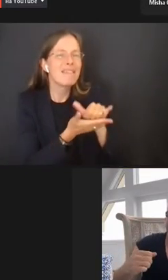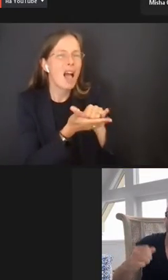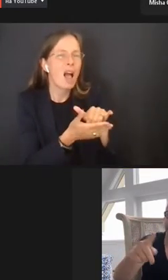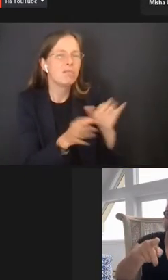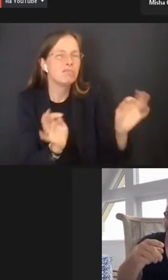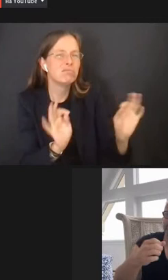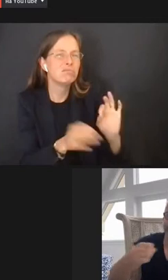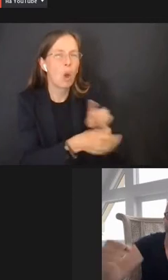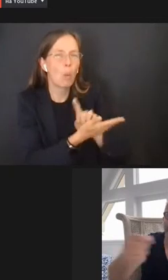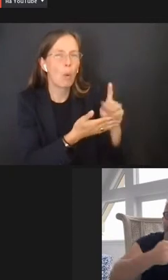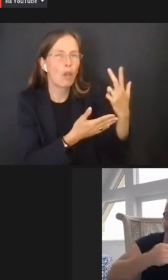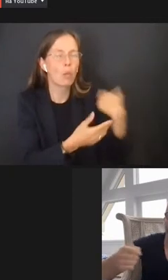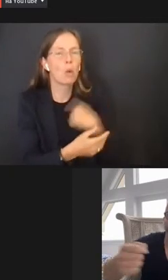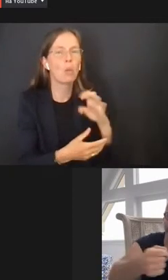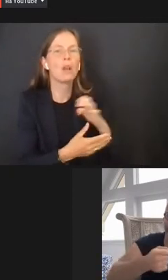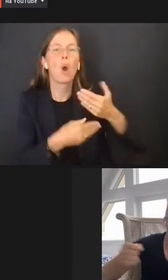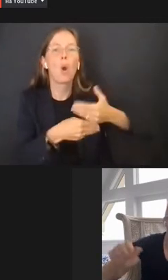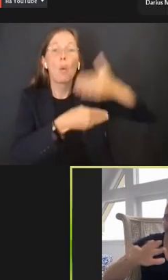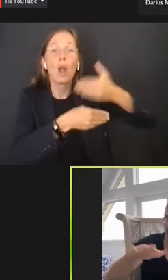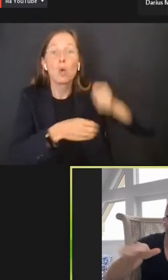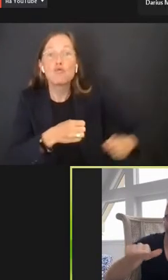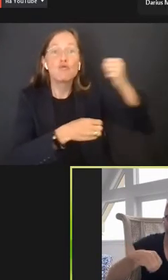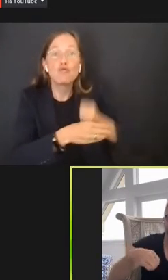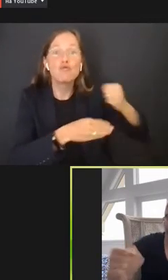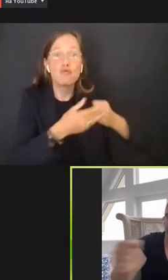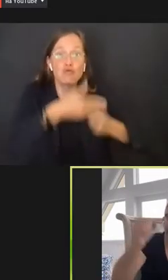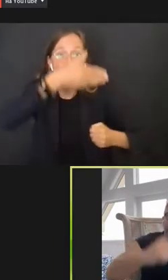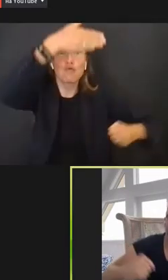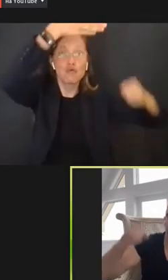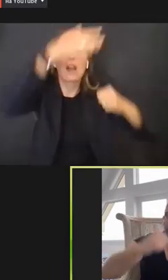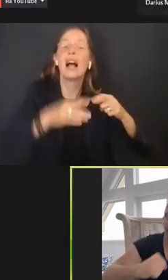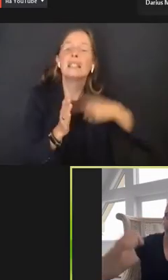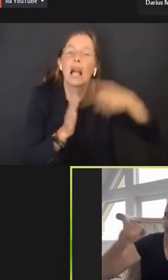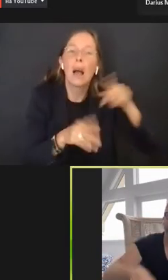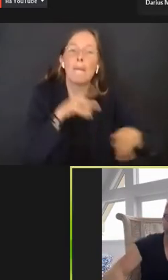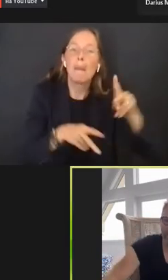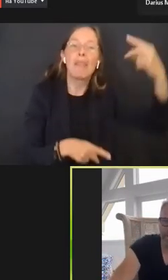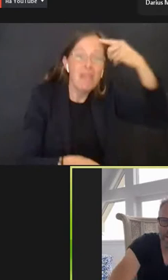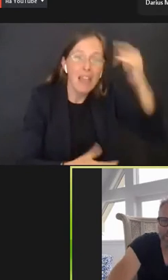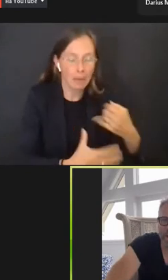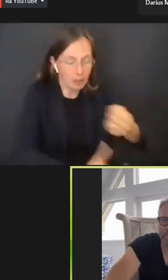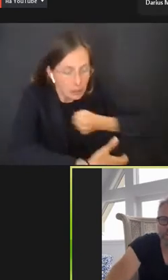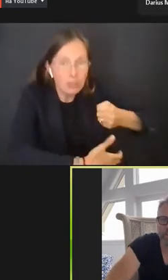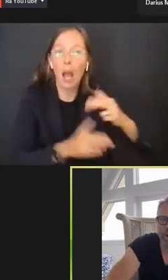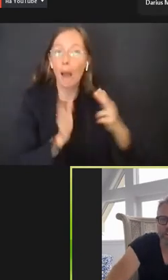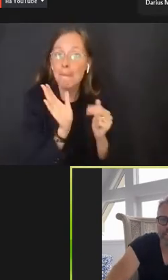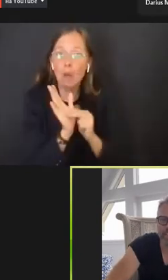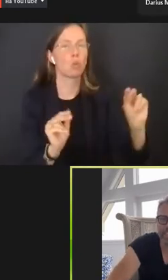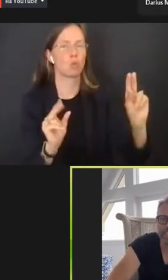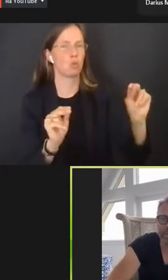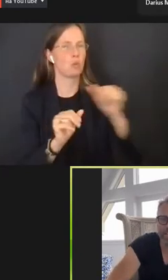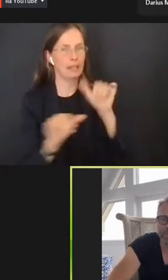Yeah. People sometimes mistake it for churning butter. Not the same. Yep. Hand cranked windows. By the way, I thought